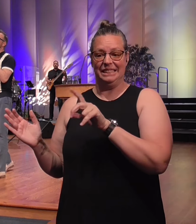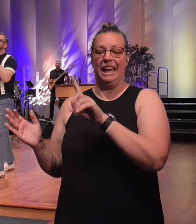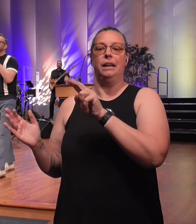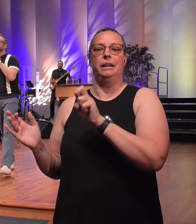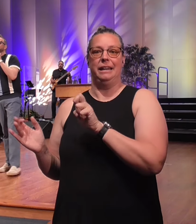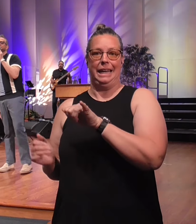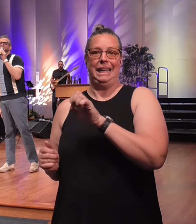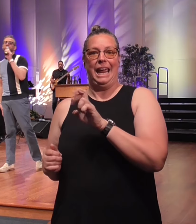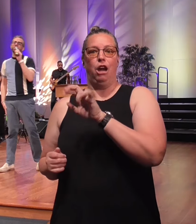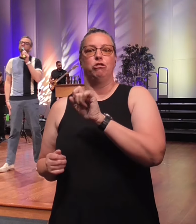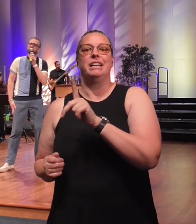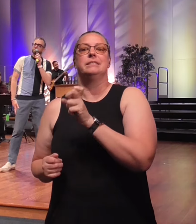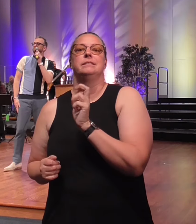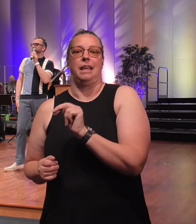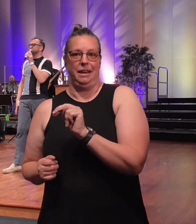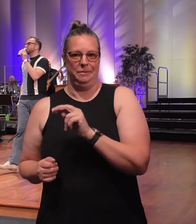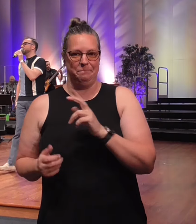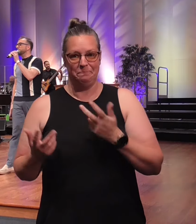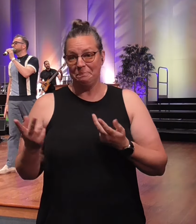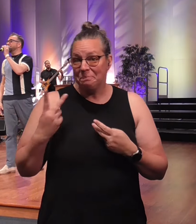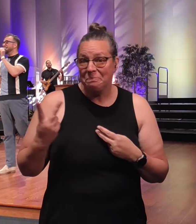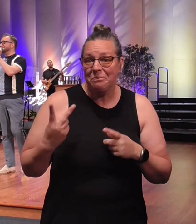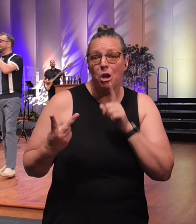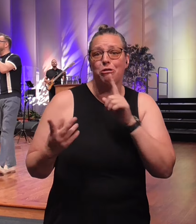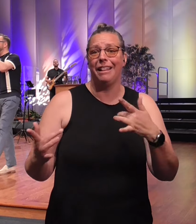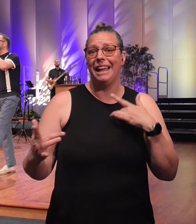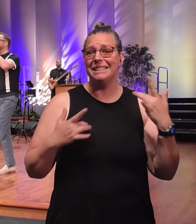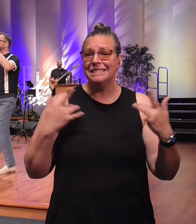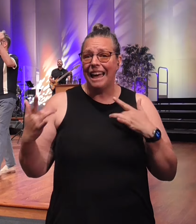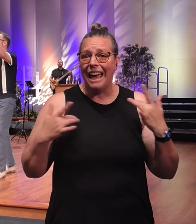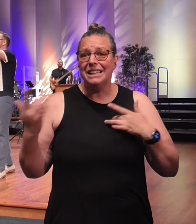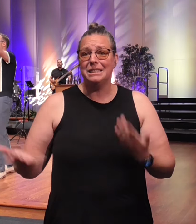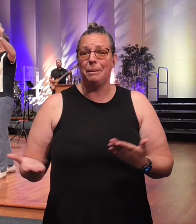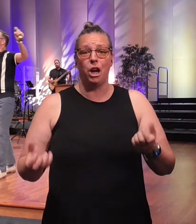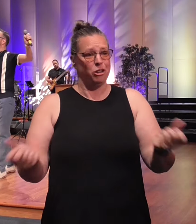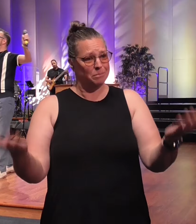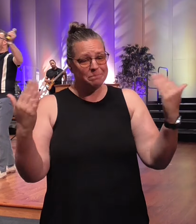We're excited to be with you this morning. You can put your hands together if you want.